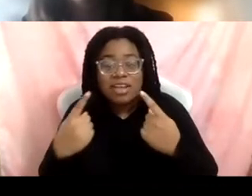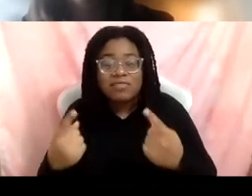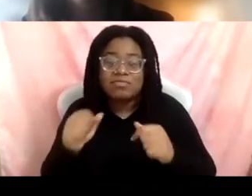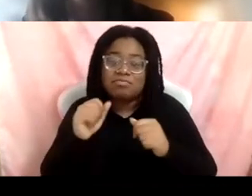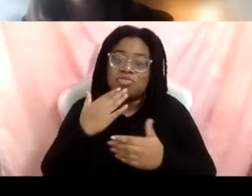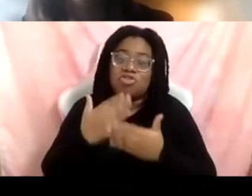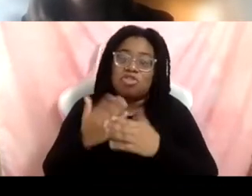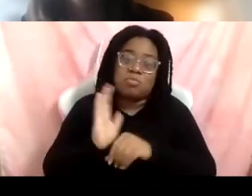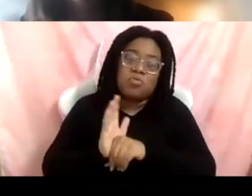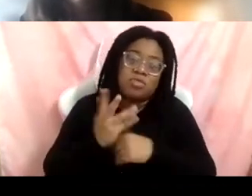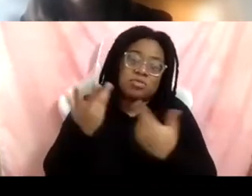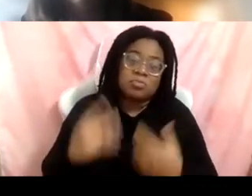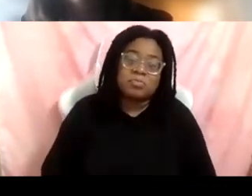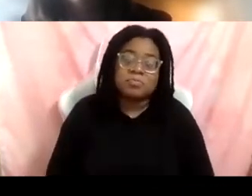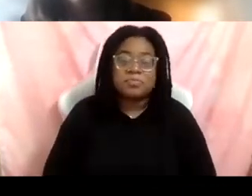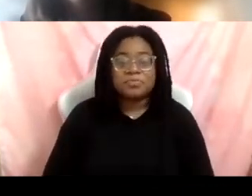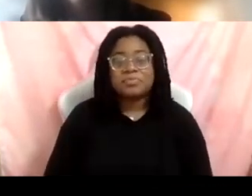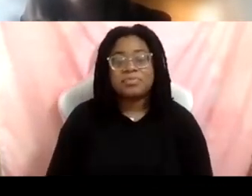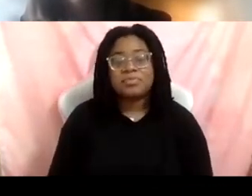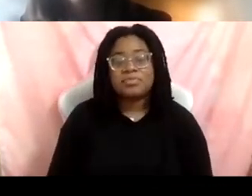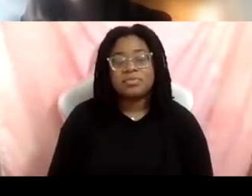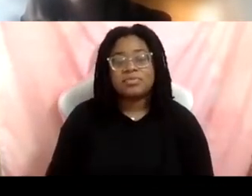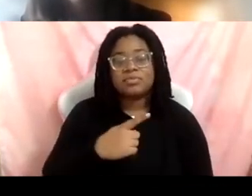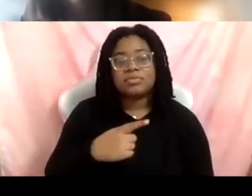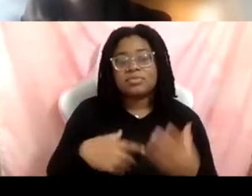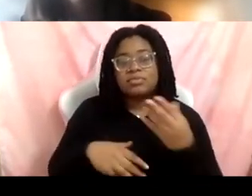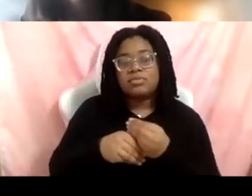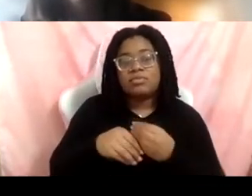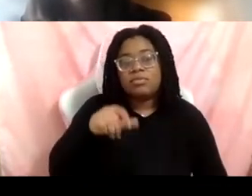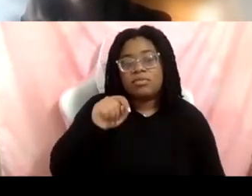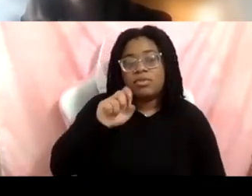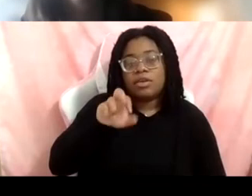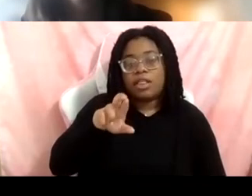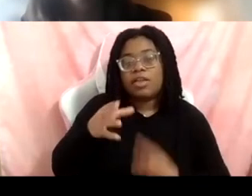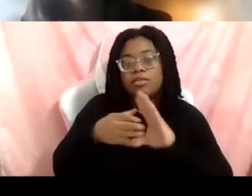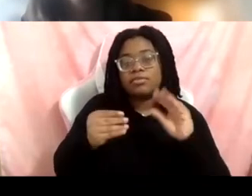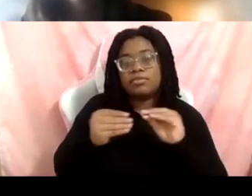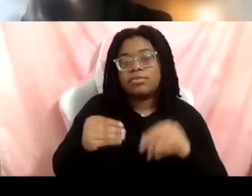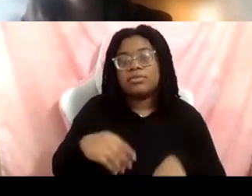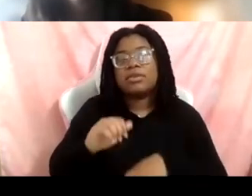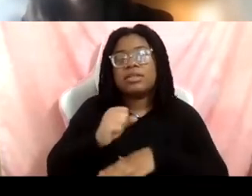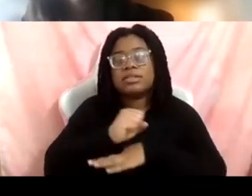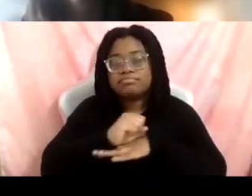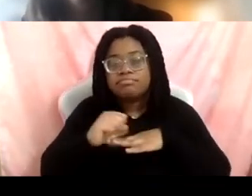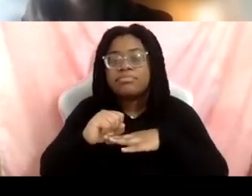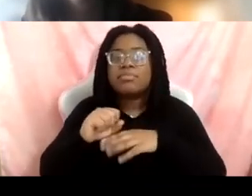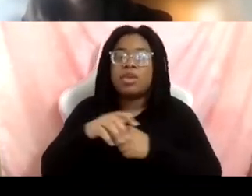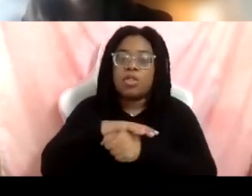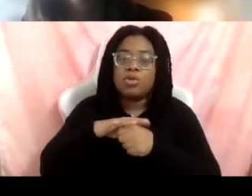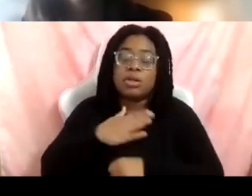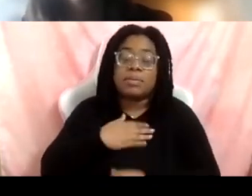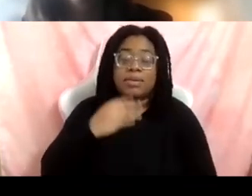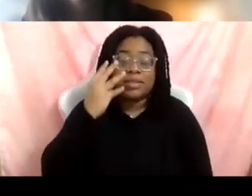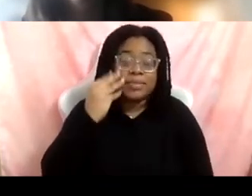movies. So Yeah, going on the set experience kind of, or location. In my